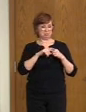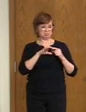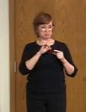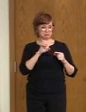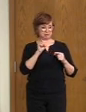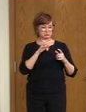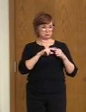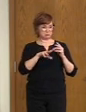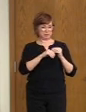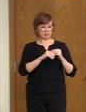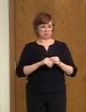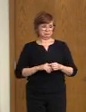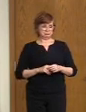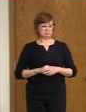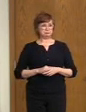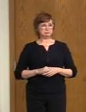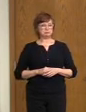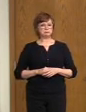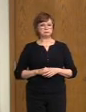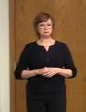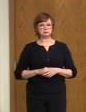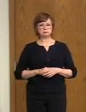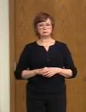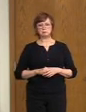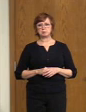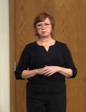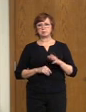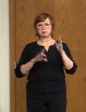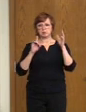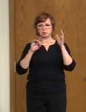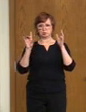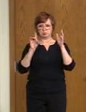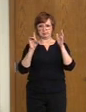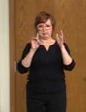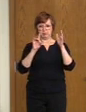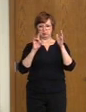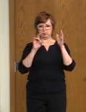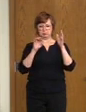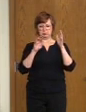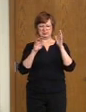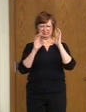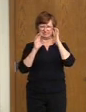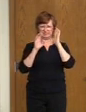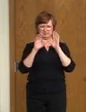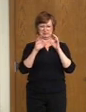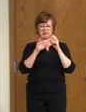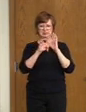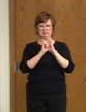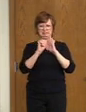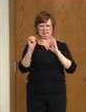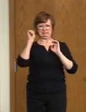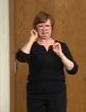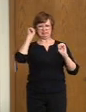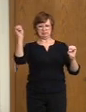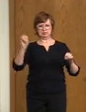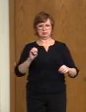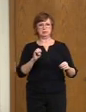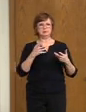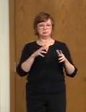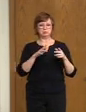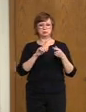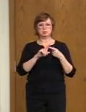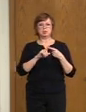had anything, or Andrew have anything to add. Sure. What I can add is it's my understanding that